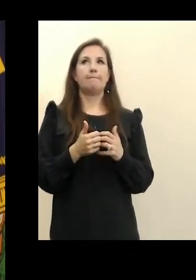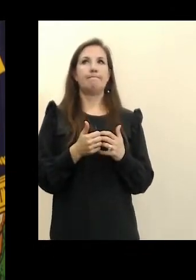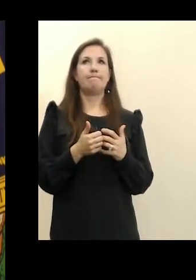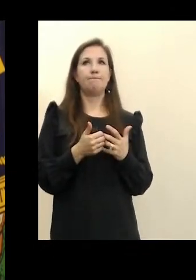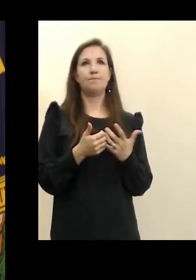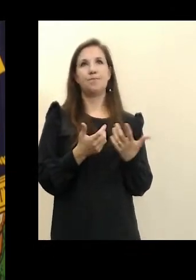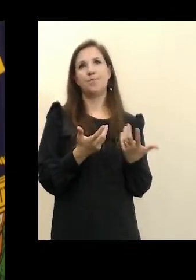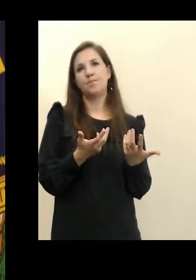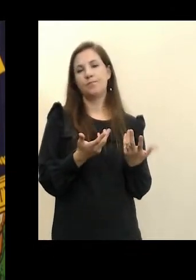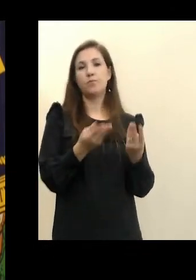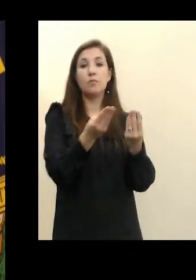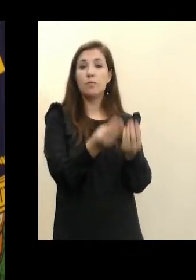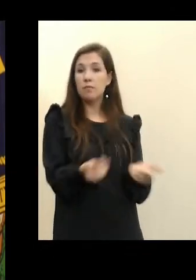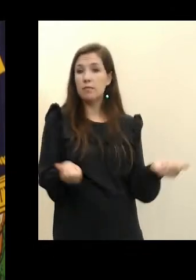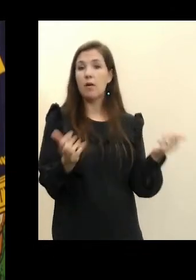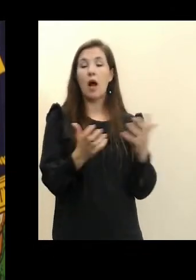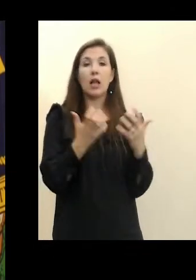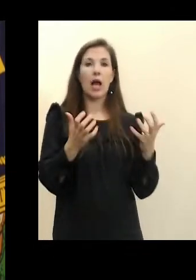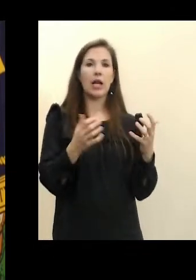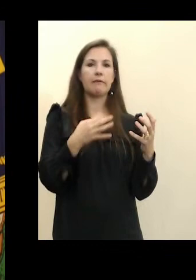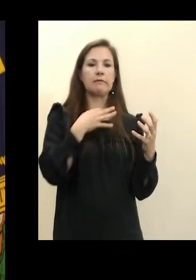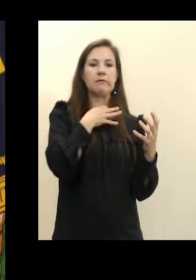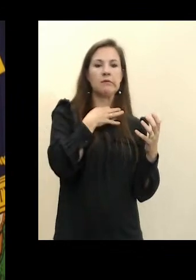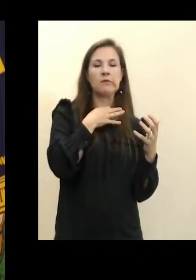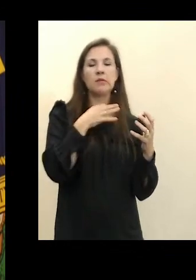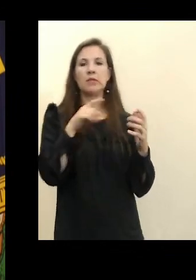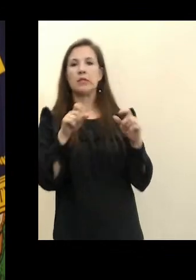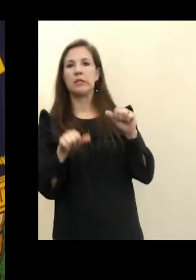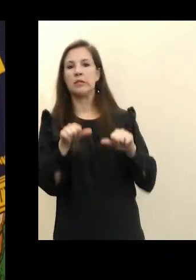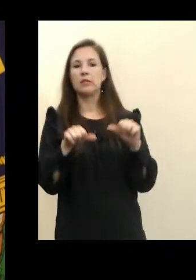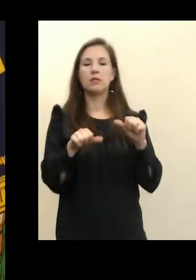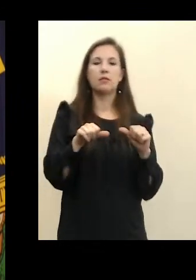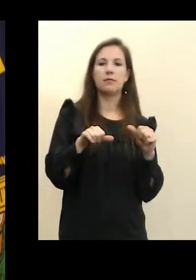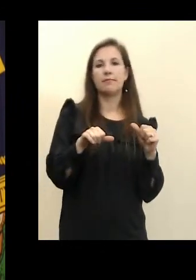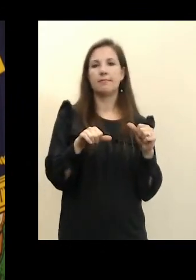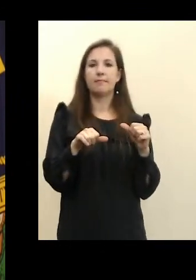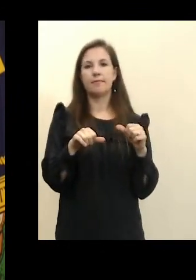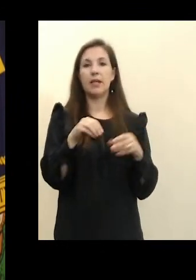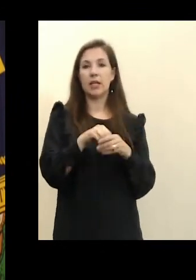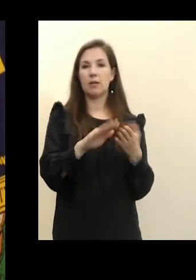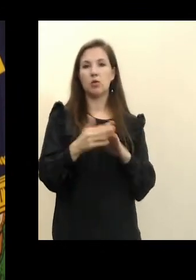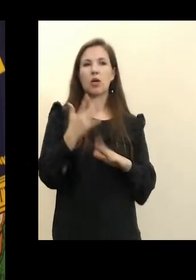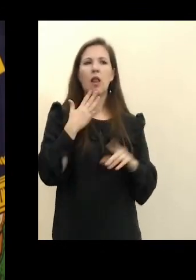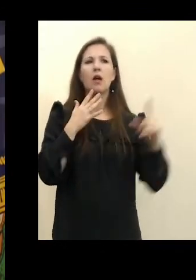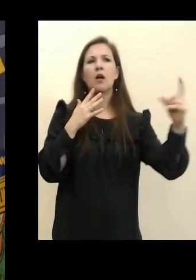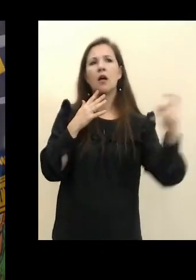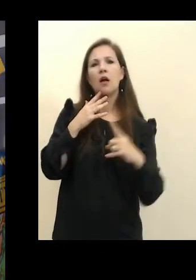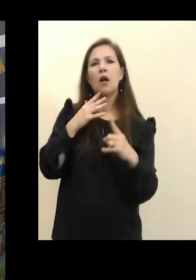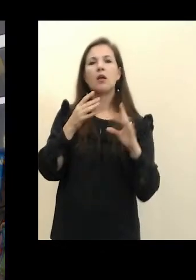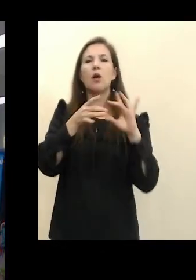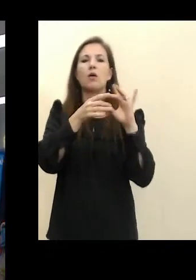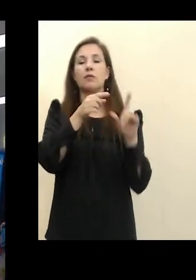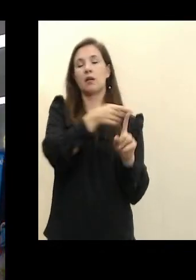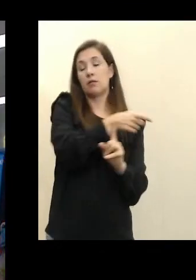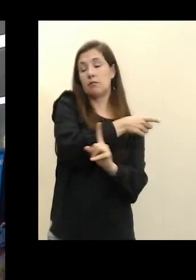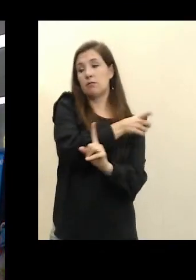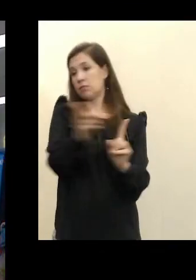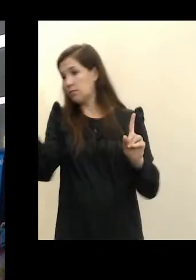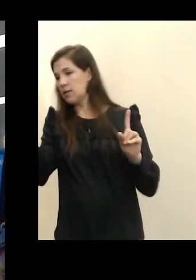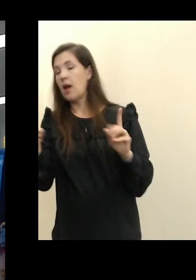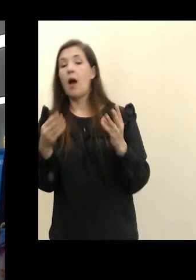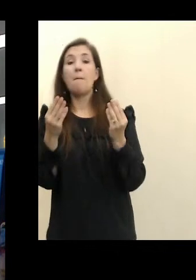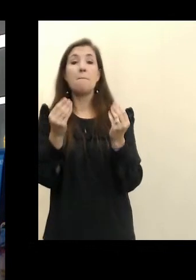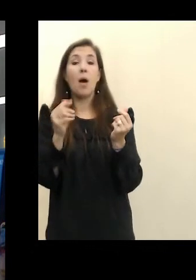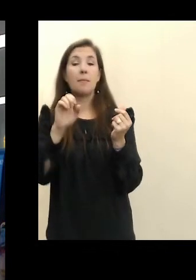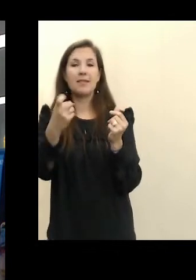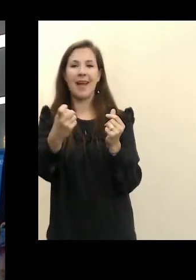overcoming a lot of questions that often exist in communities of color. In terms of the property tax rate, sorry to jump around,